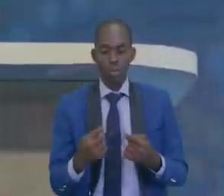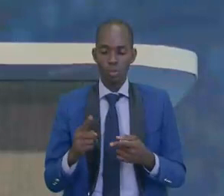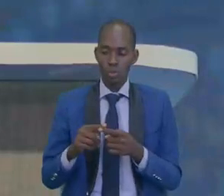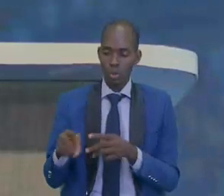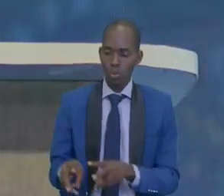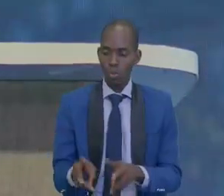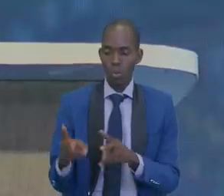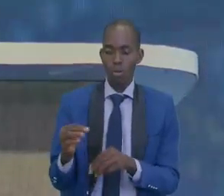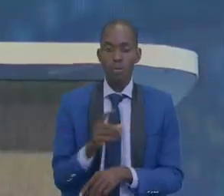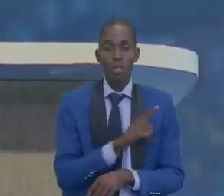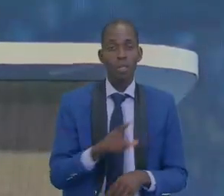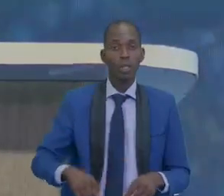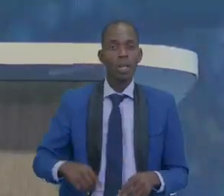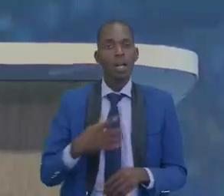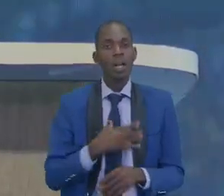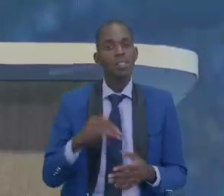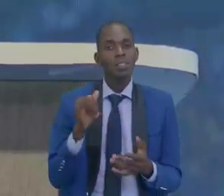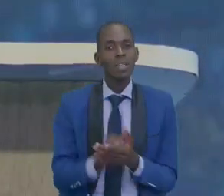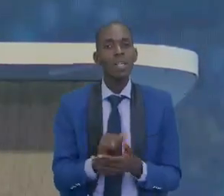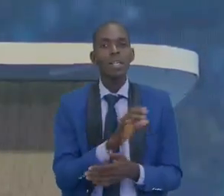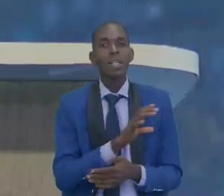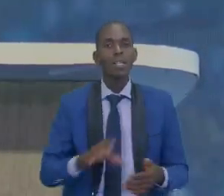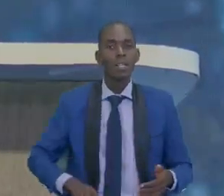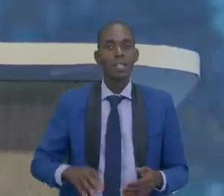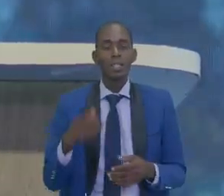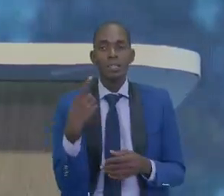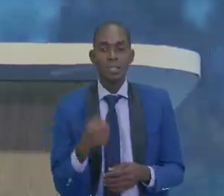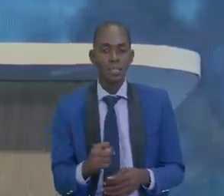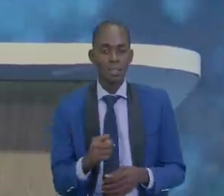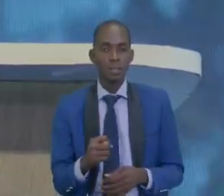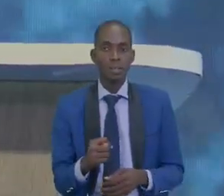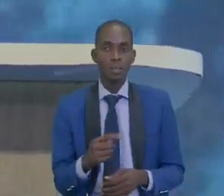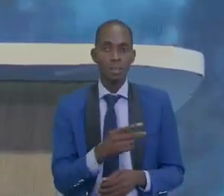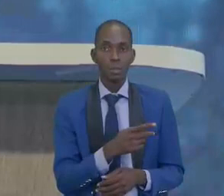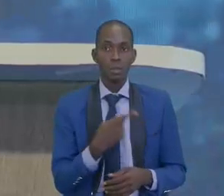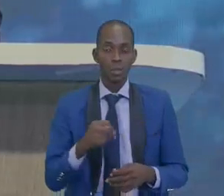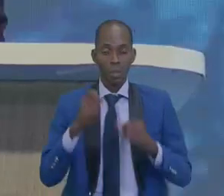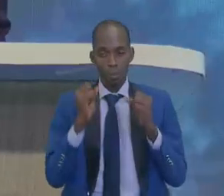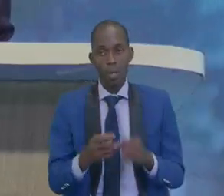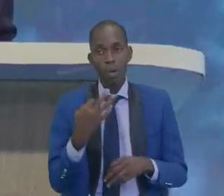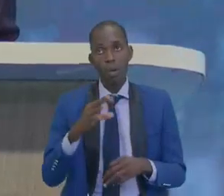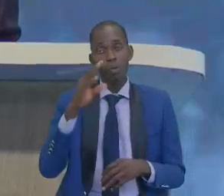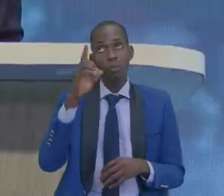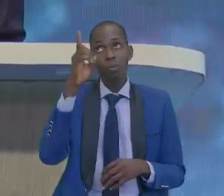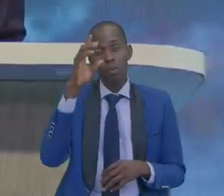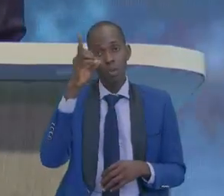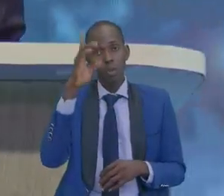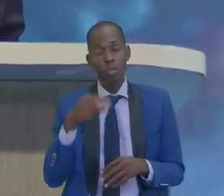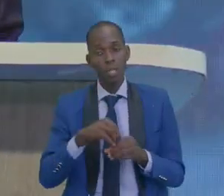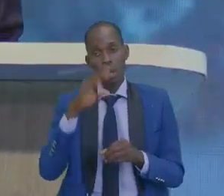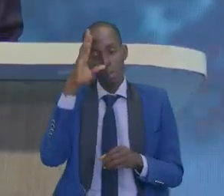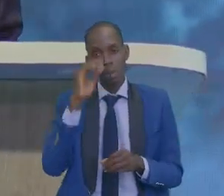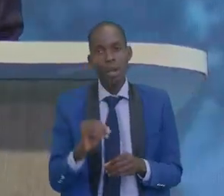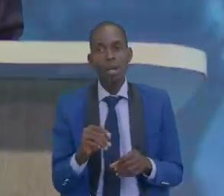Lord, and that Christ, the Prince, the power of God in man, he associates with you, he